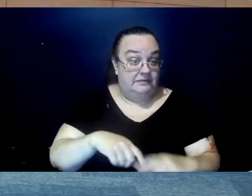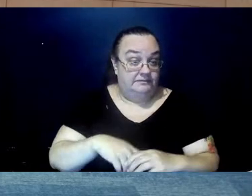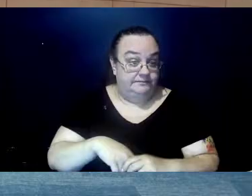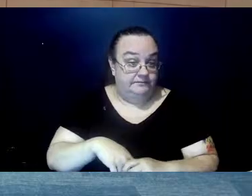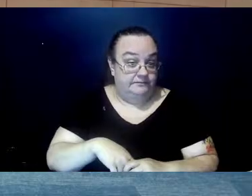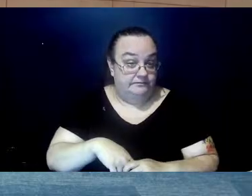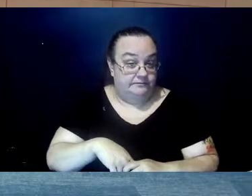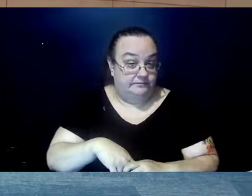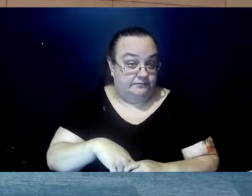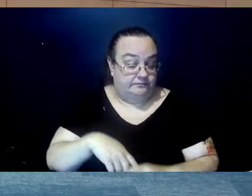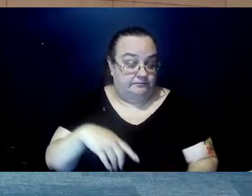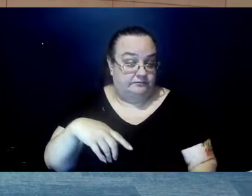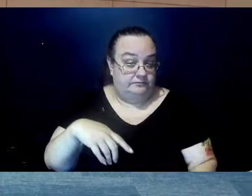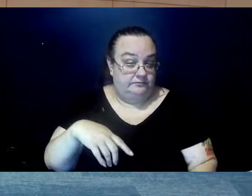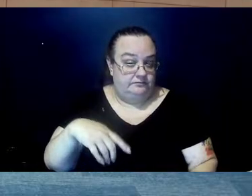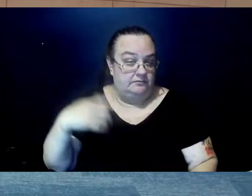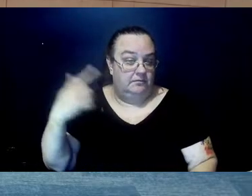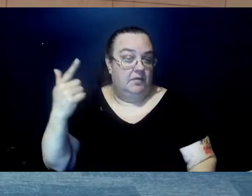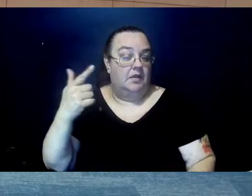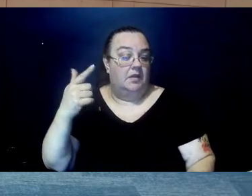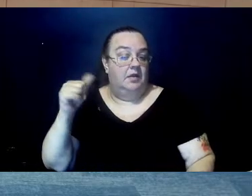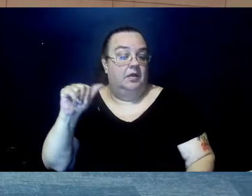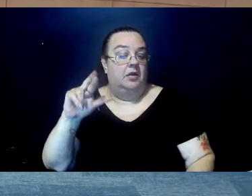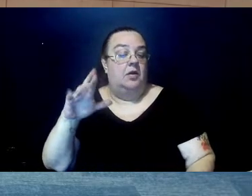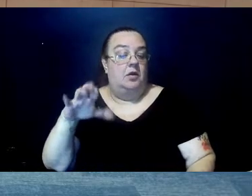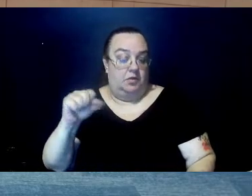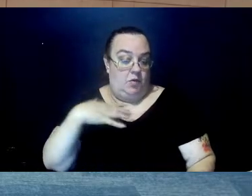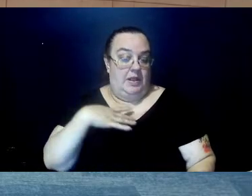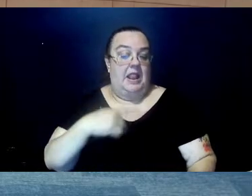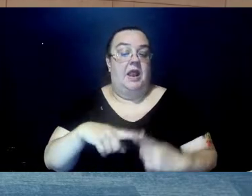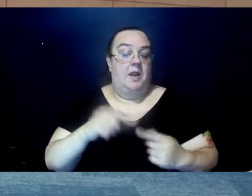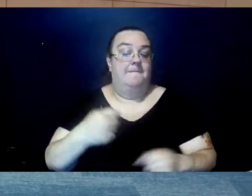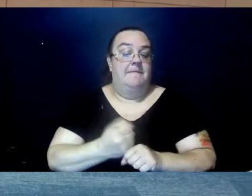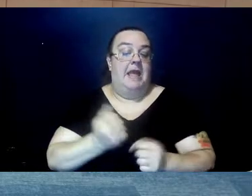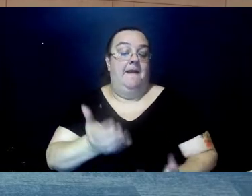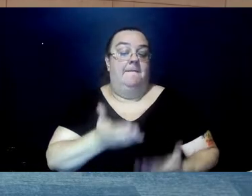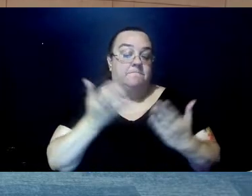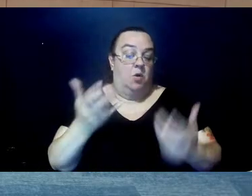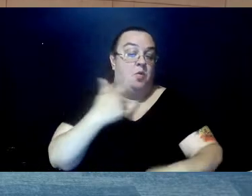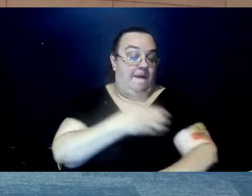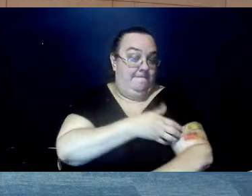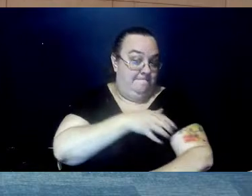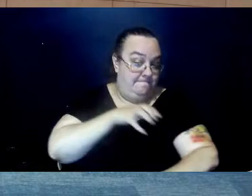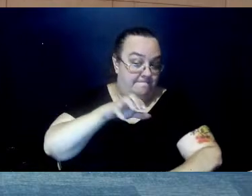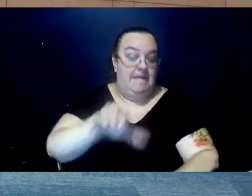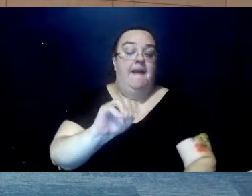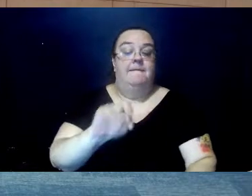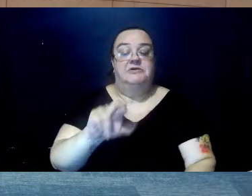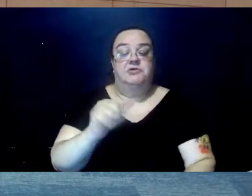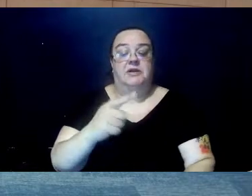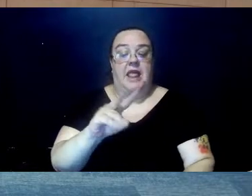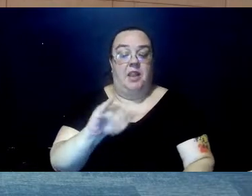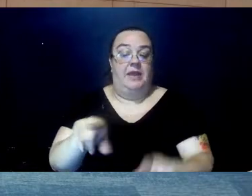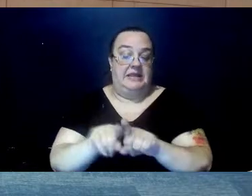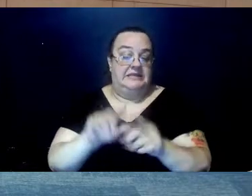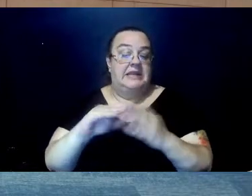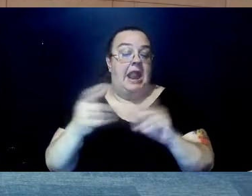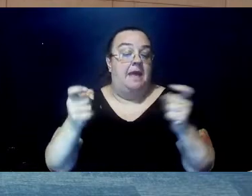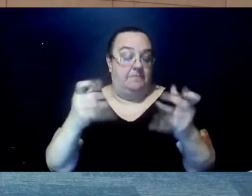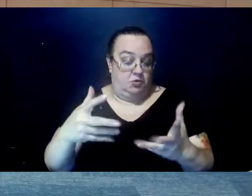like to make a motion to empower Mr. Galloway, our town administrator, to an agreement of